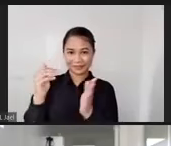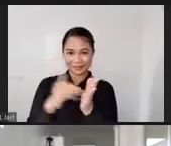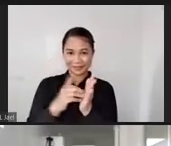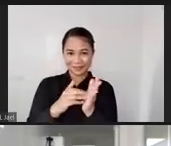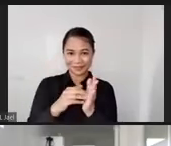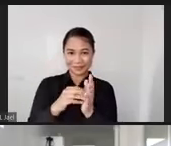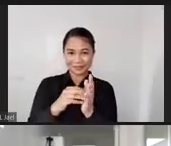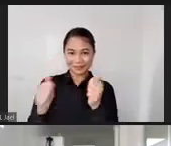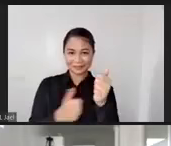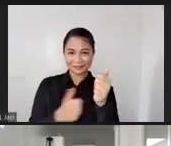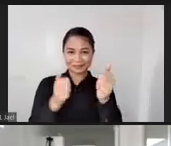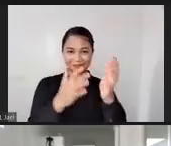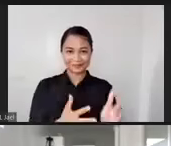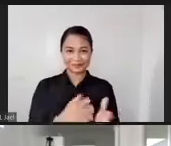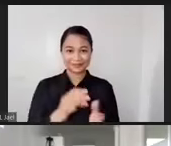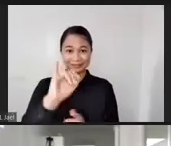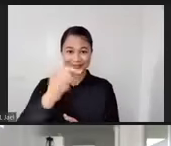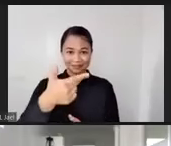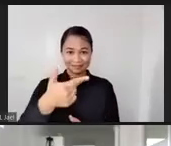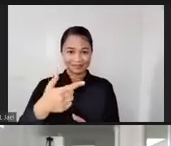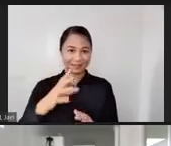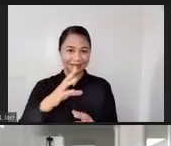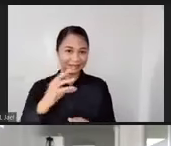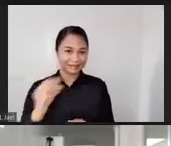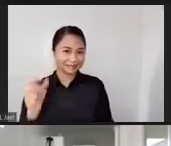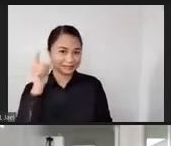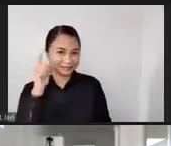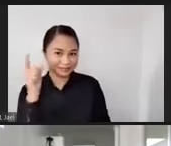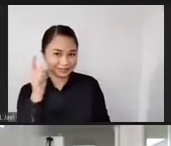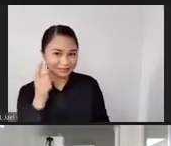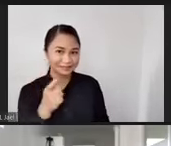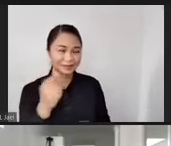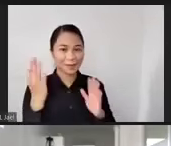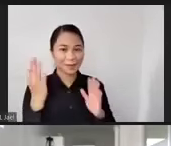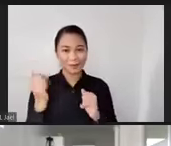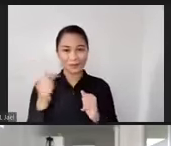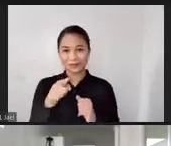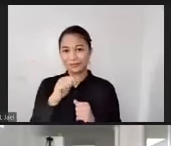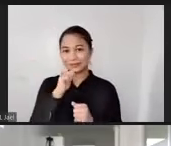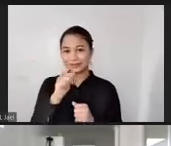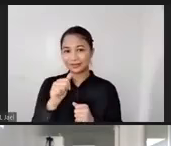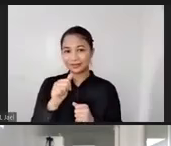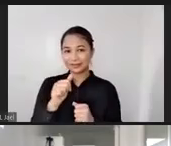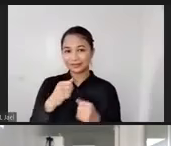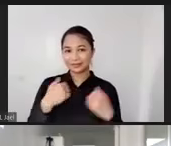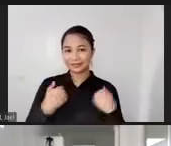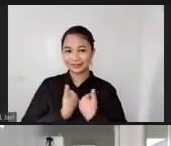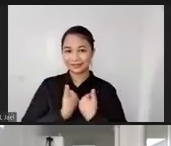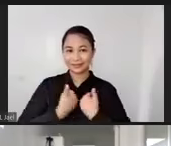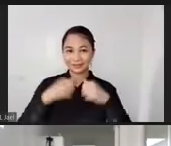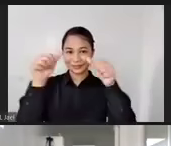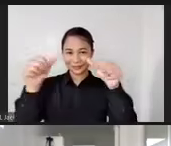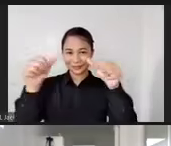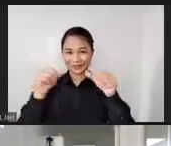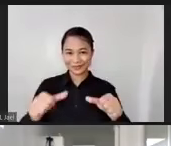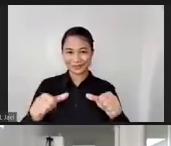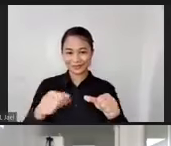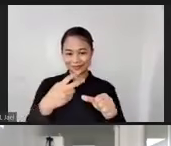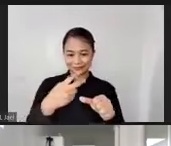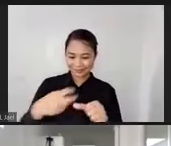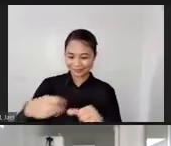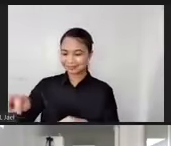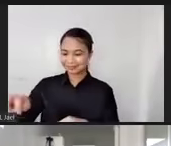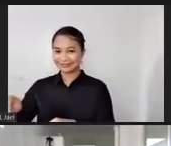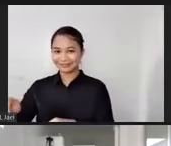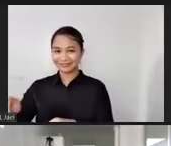rin, along with the showbiz. That's how it is, I guess, these days, no? It's just hard to translate that